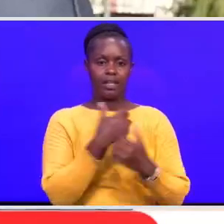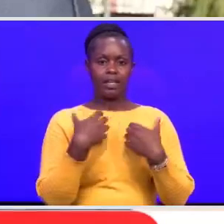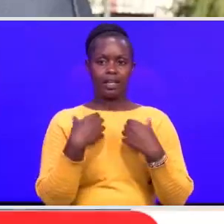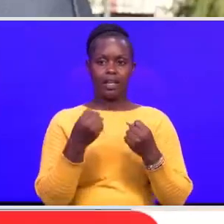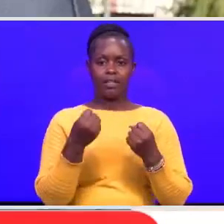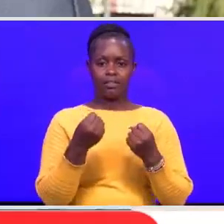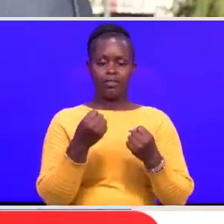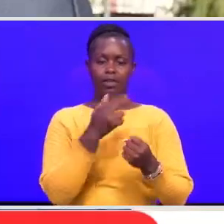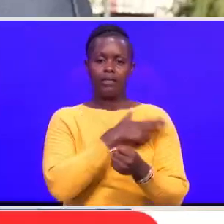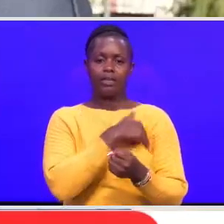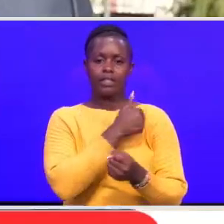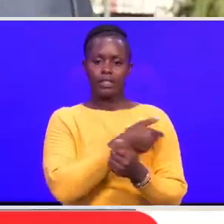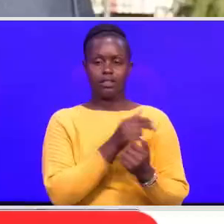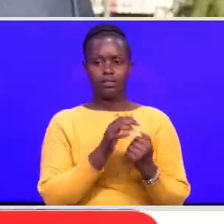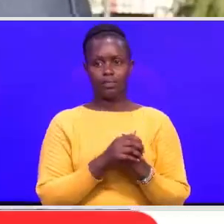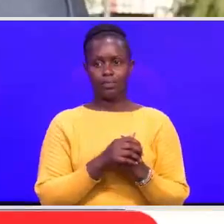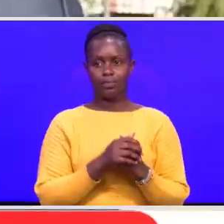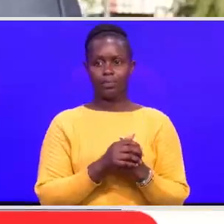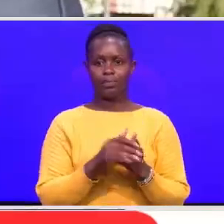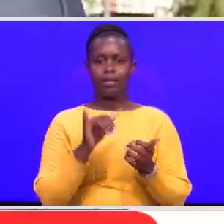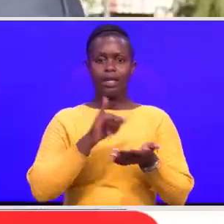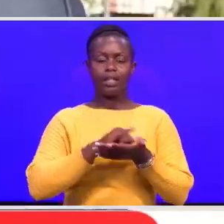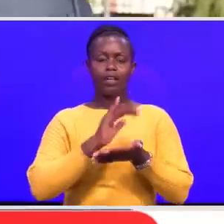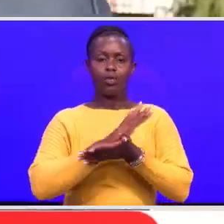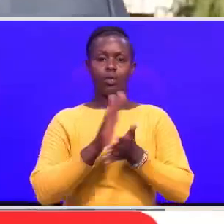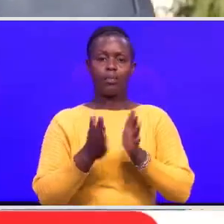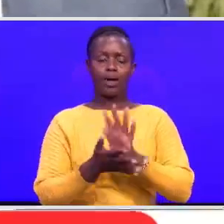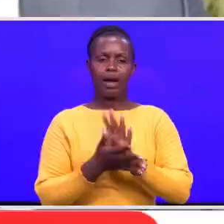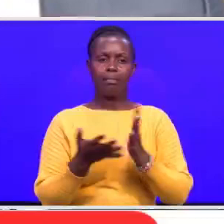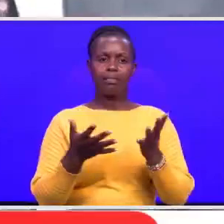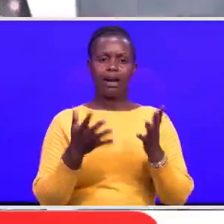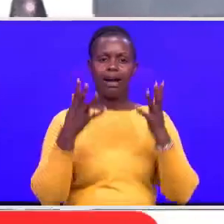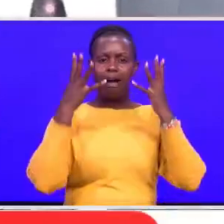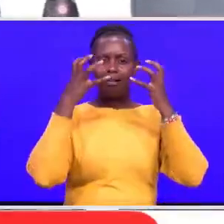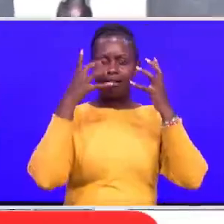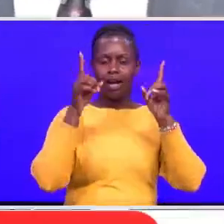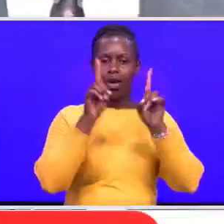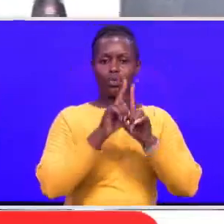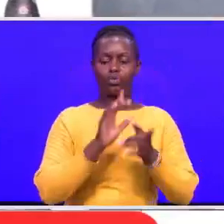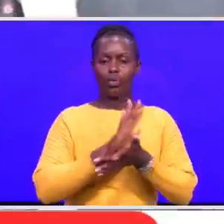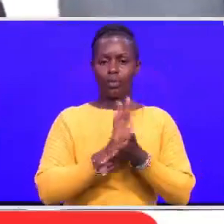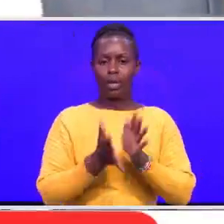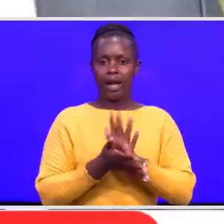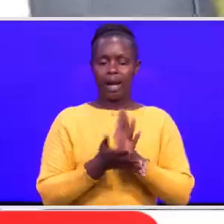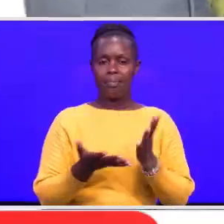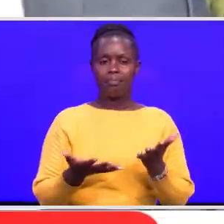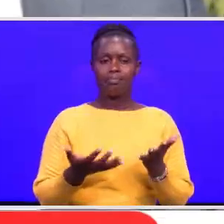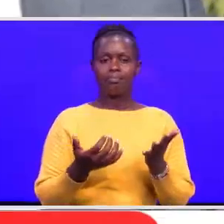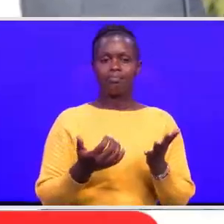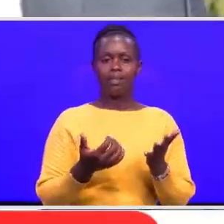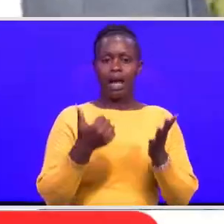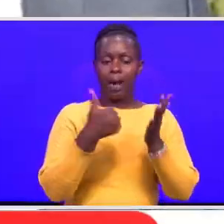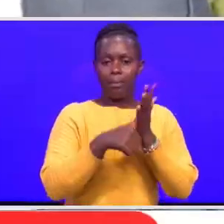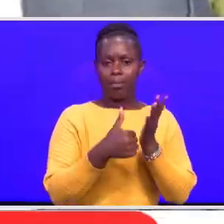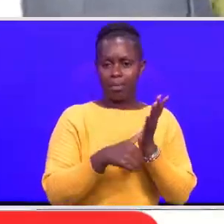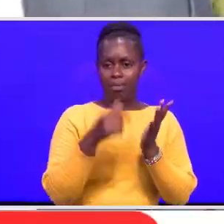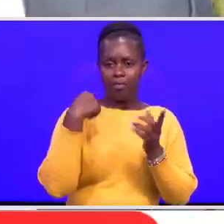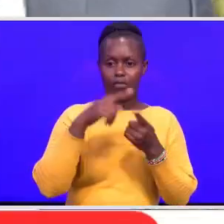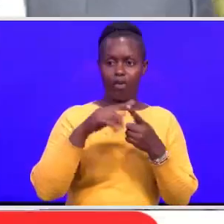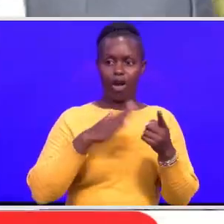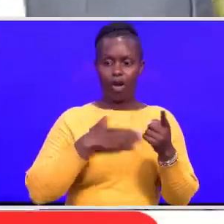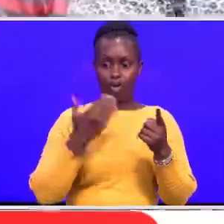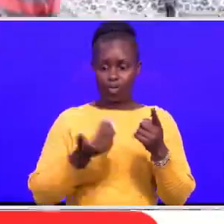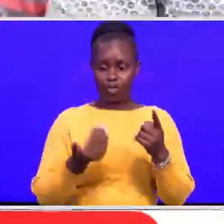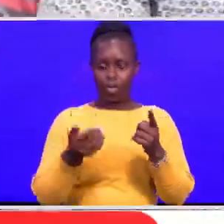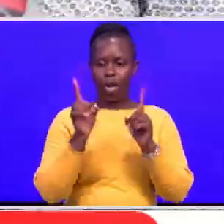facilities. Without vaccination, that is going to be a nightmare. It's going to be a catastrophe for our young children, newborns, and even